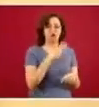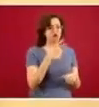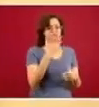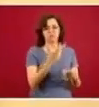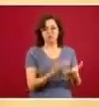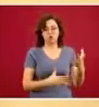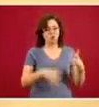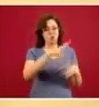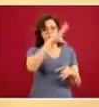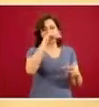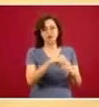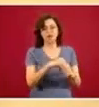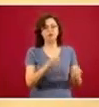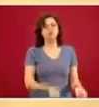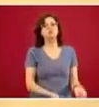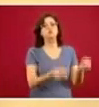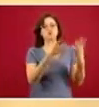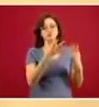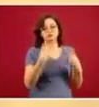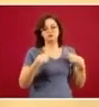between states.